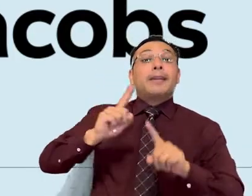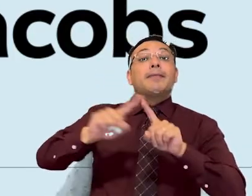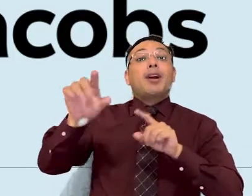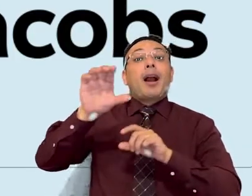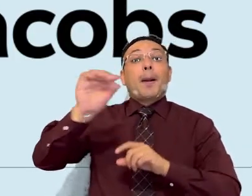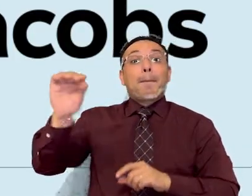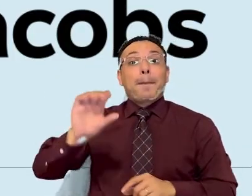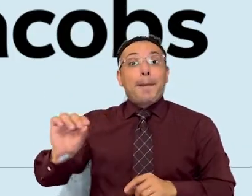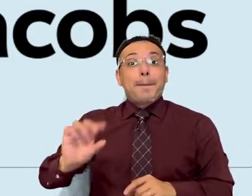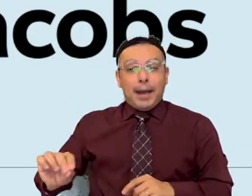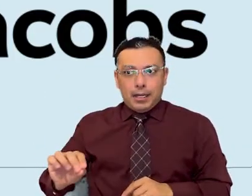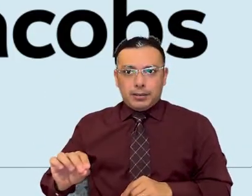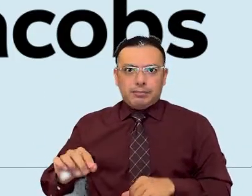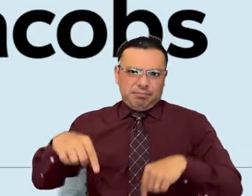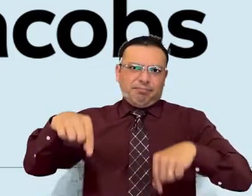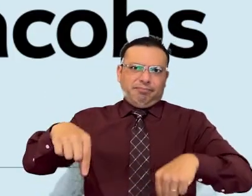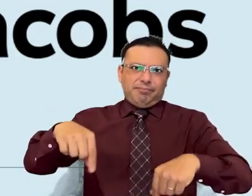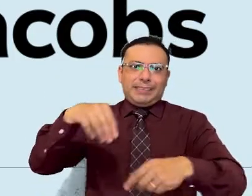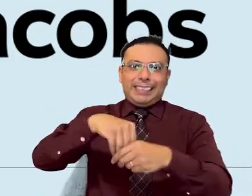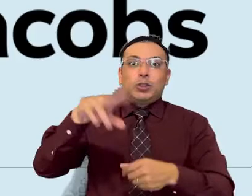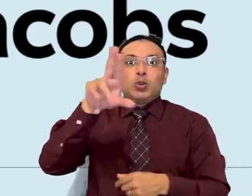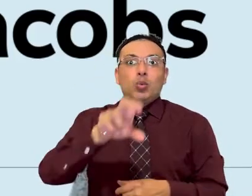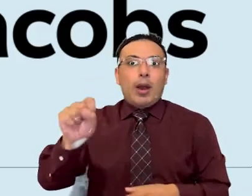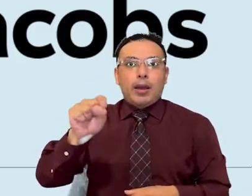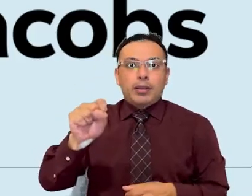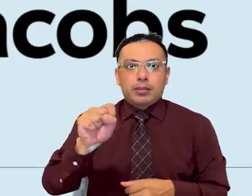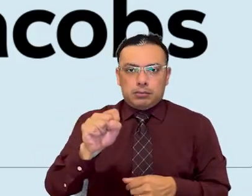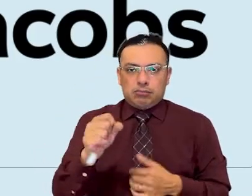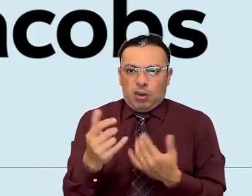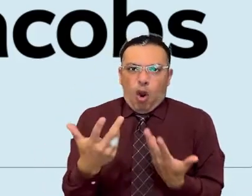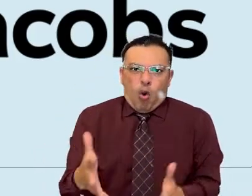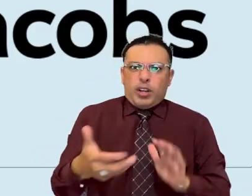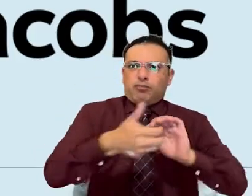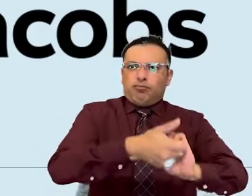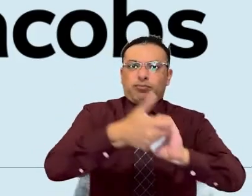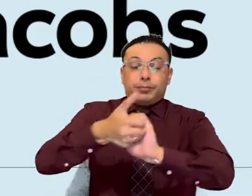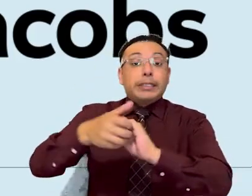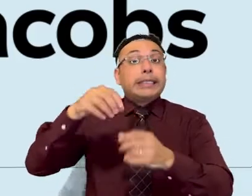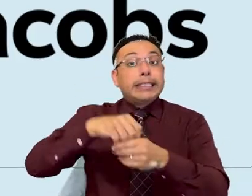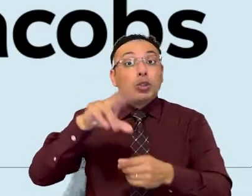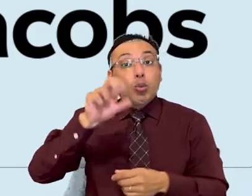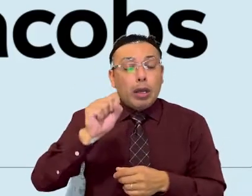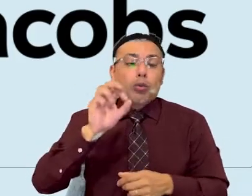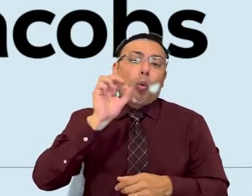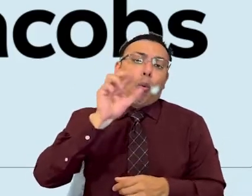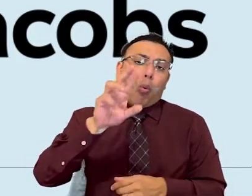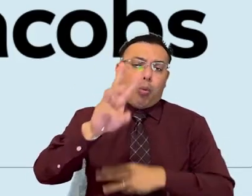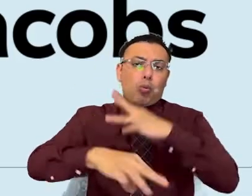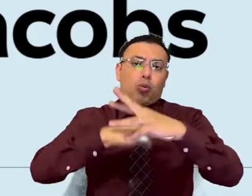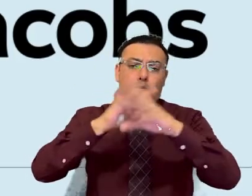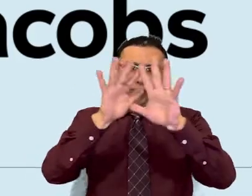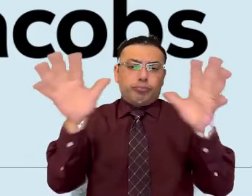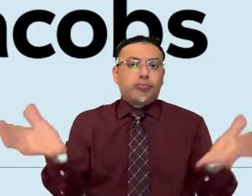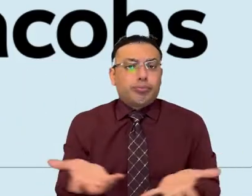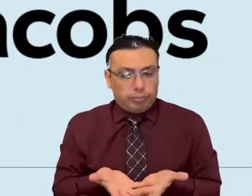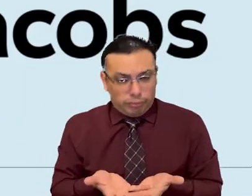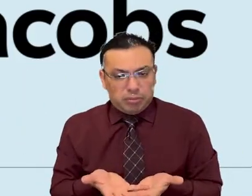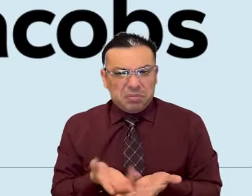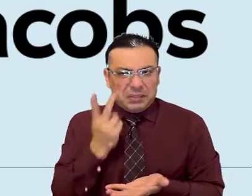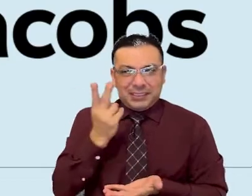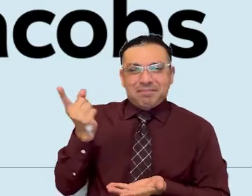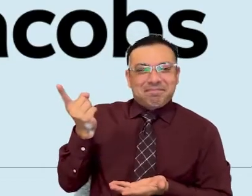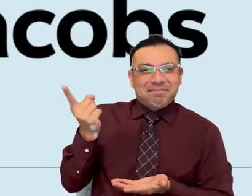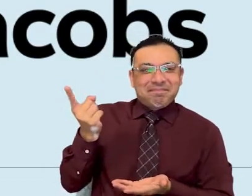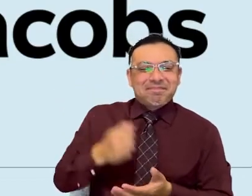presence that we're working with, either in the U.S. or globally. Just to give a snapshot, the